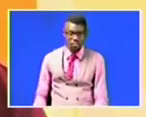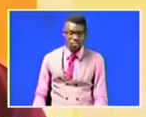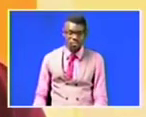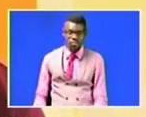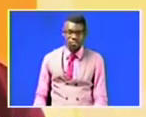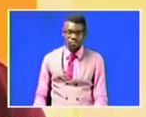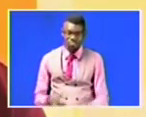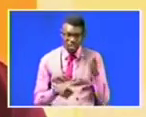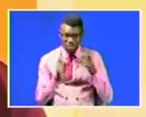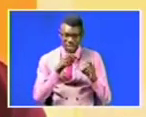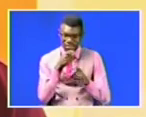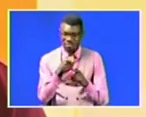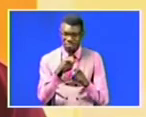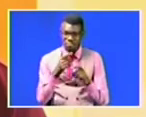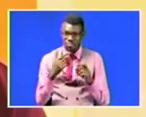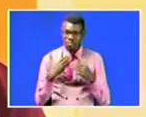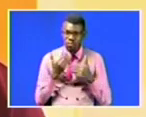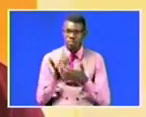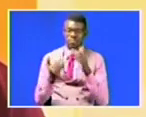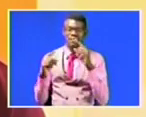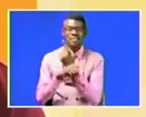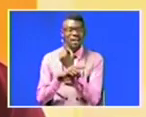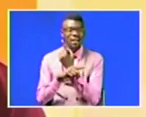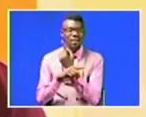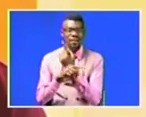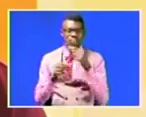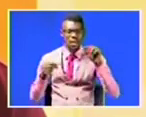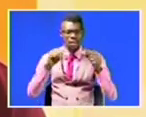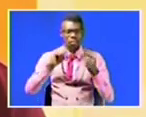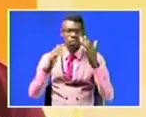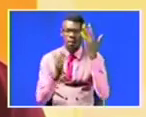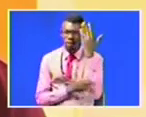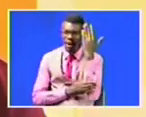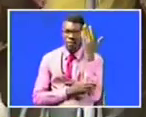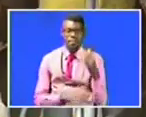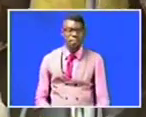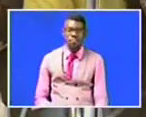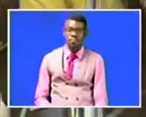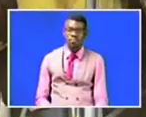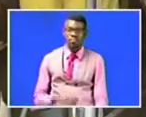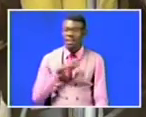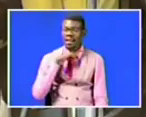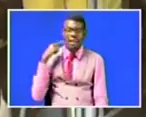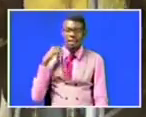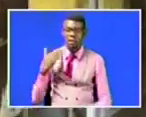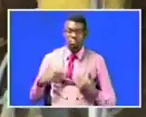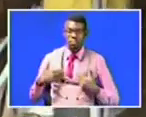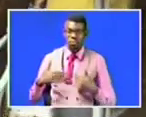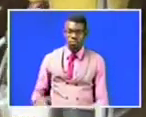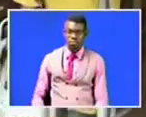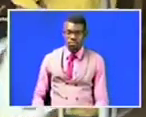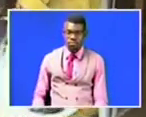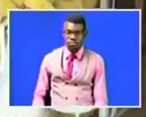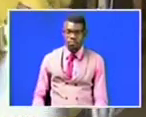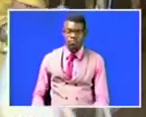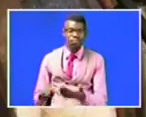different people, using bad chemicals that are killing us slowly. That is why maybe cancers are on